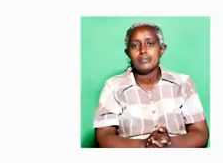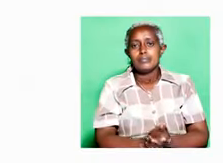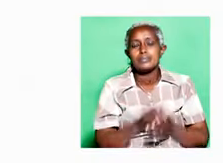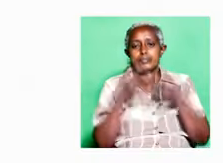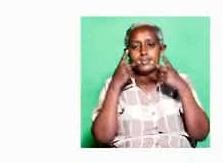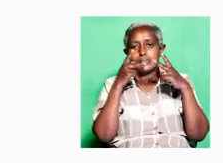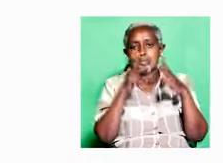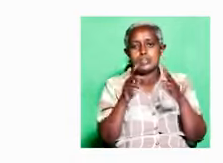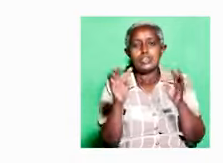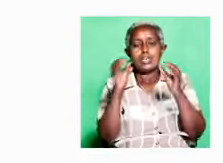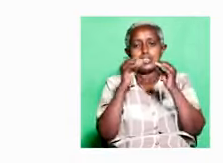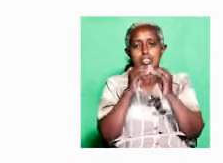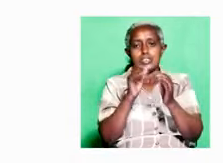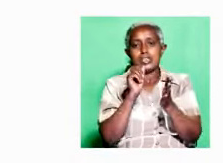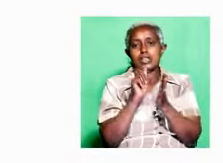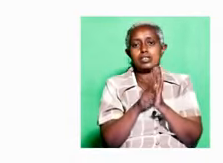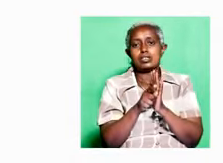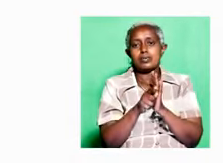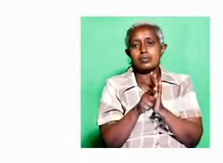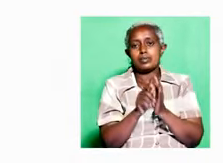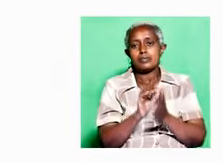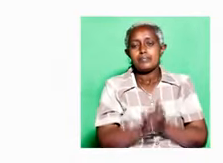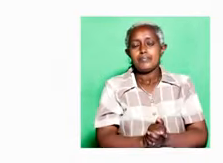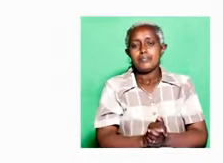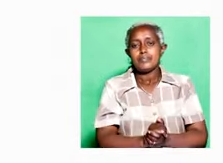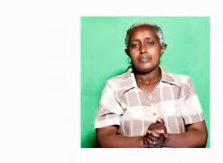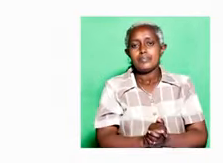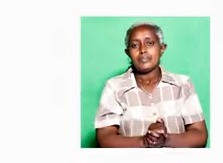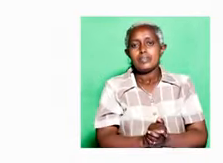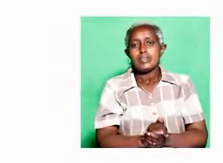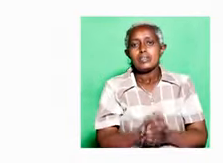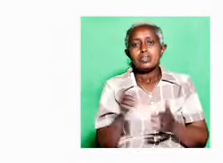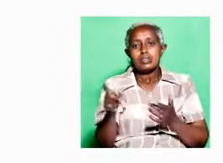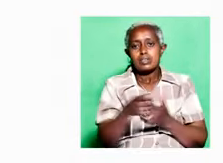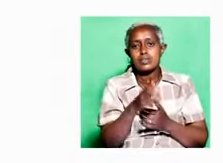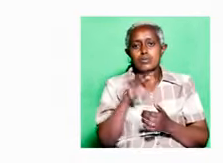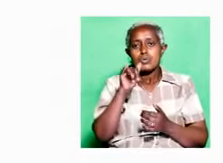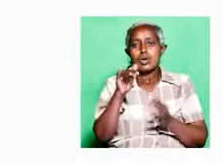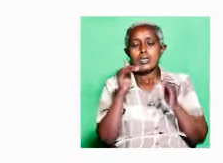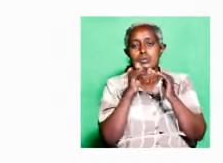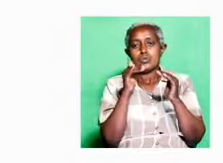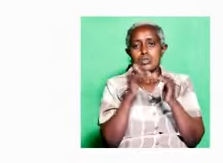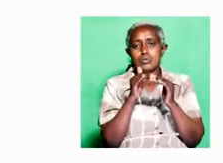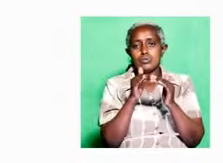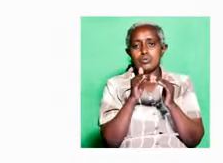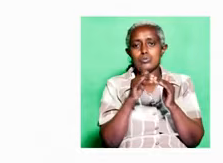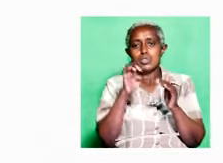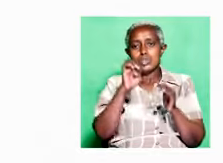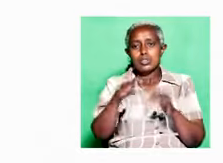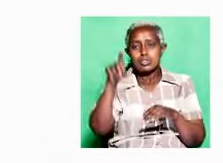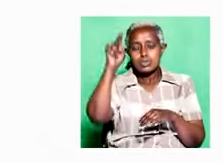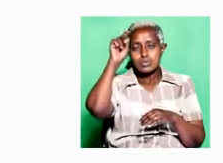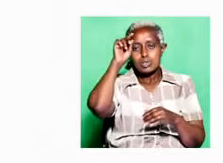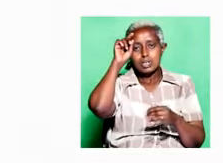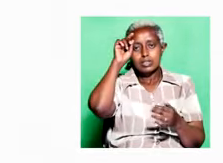Let's see additional example. Let y is equals to e raised to